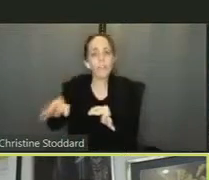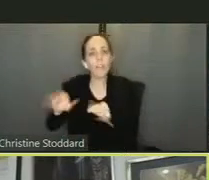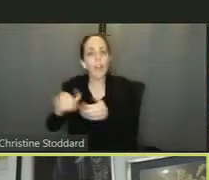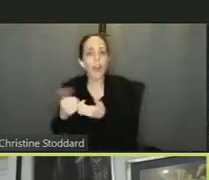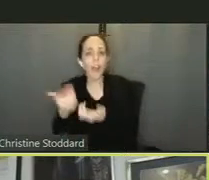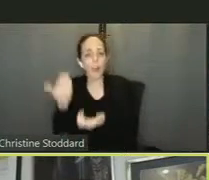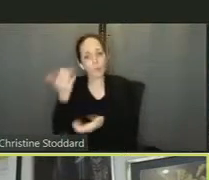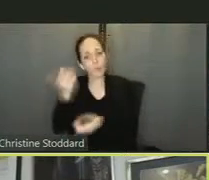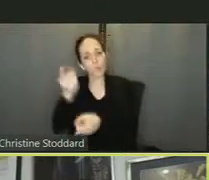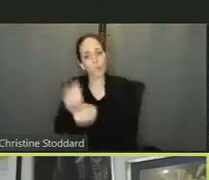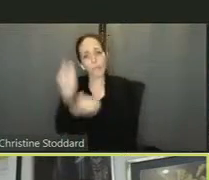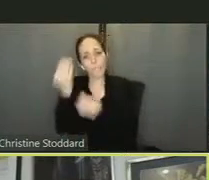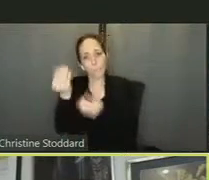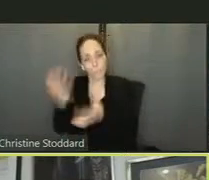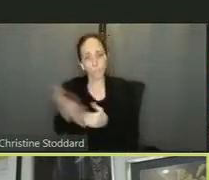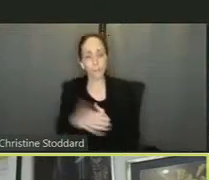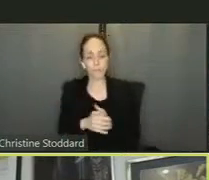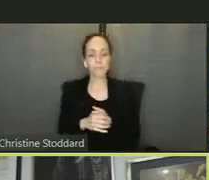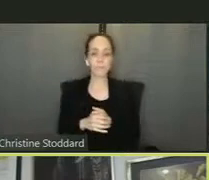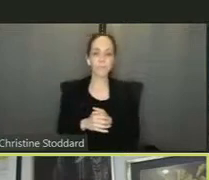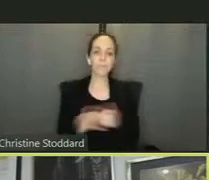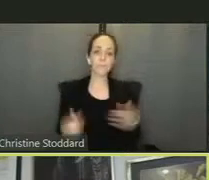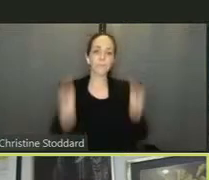most skeptical. Next slide.